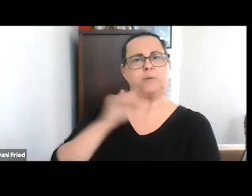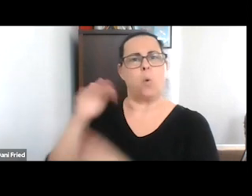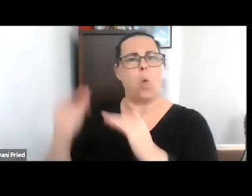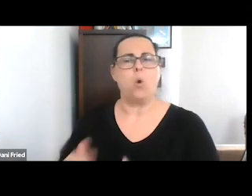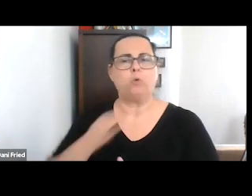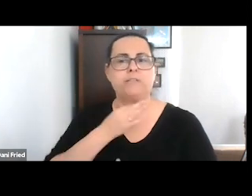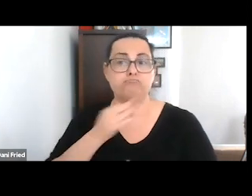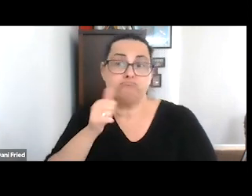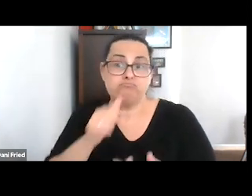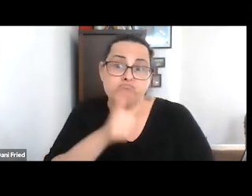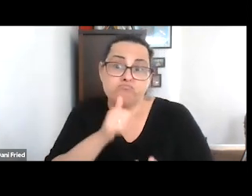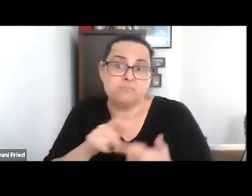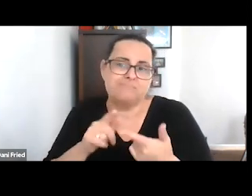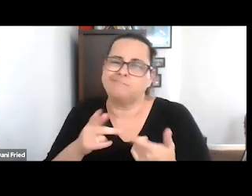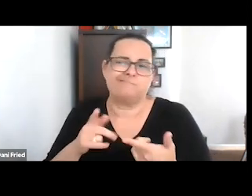for smoking,